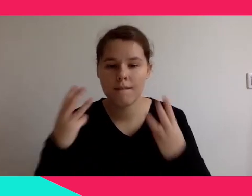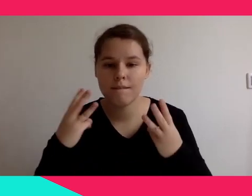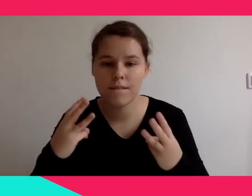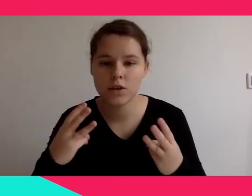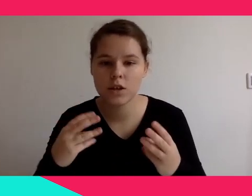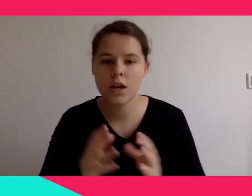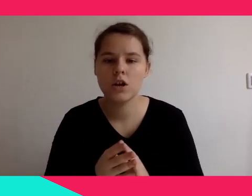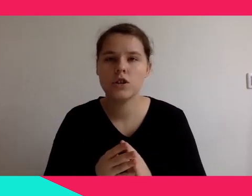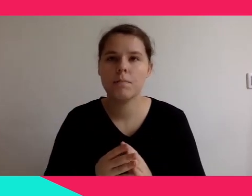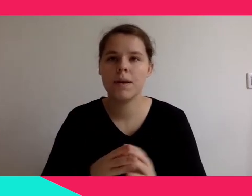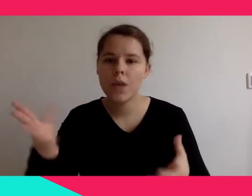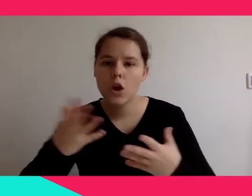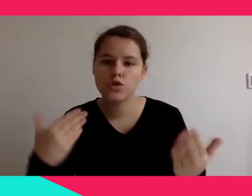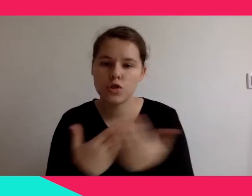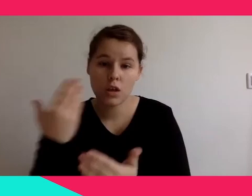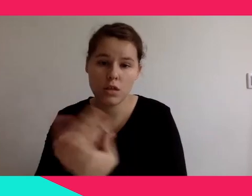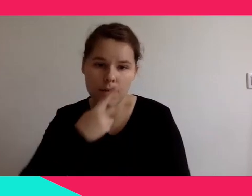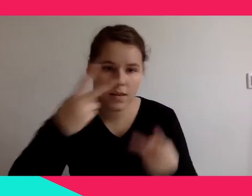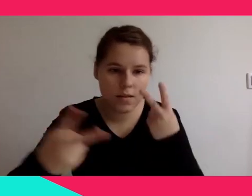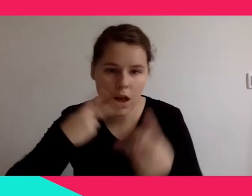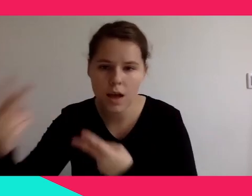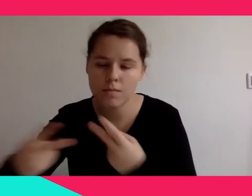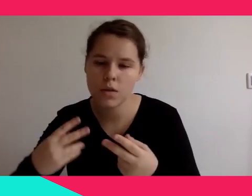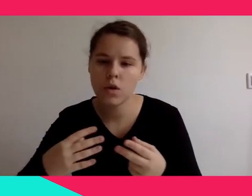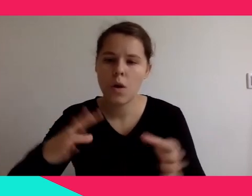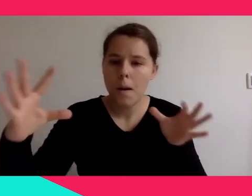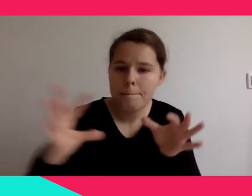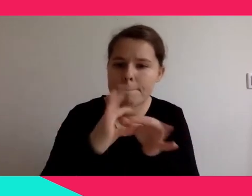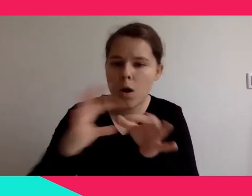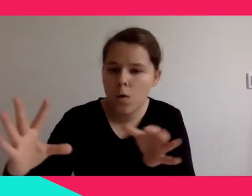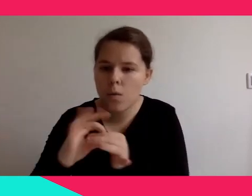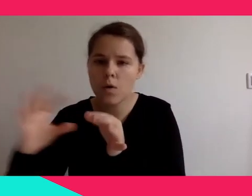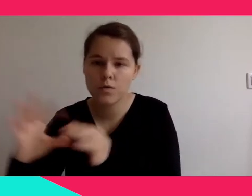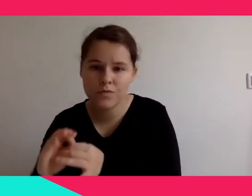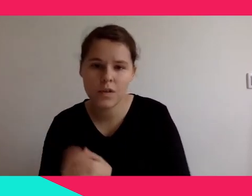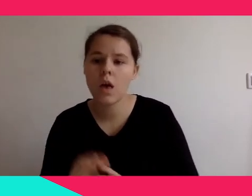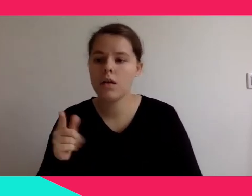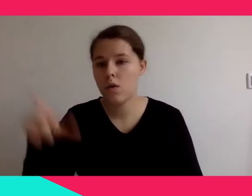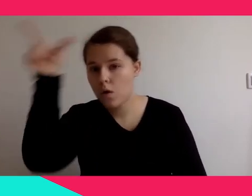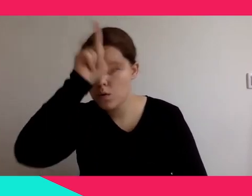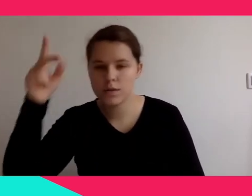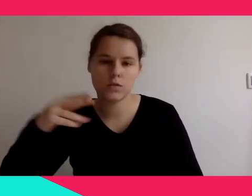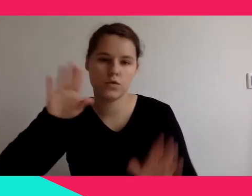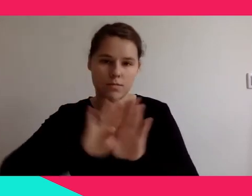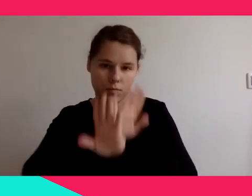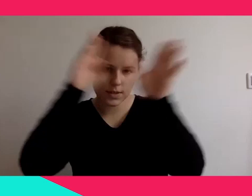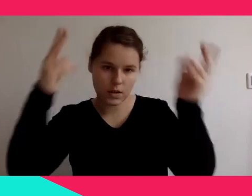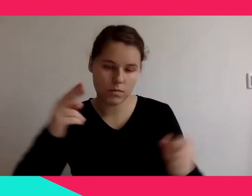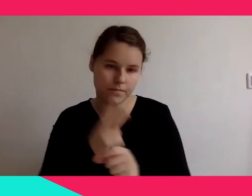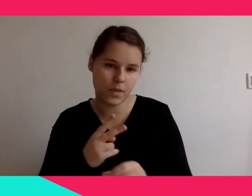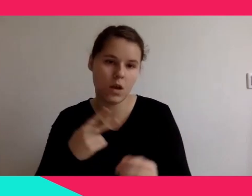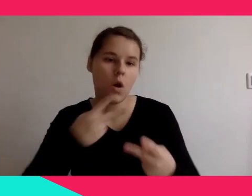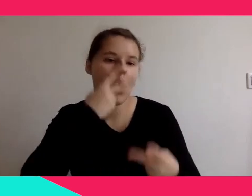that visit your museum, but it can even be a Tibetan monk interested in your history, or someone